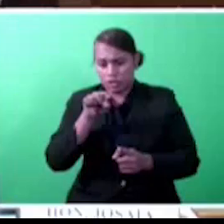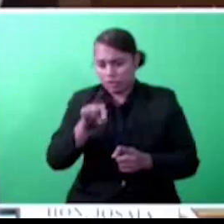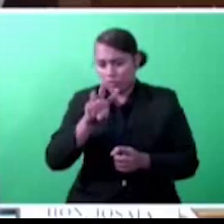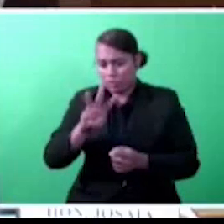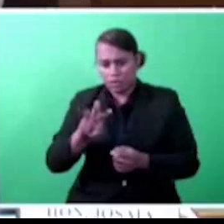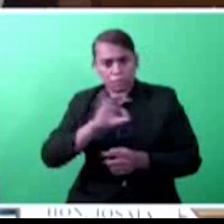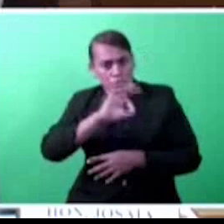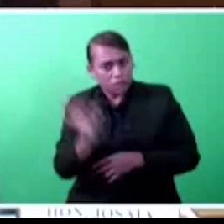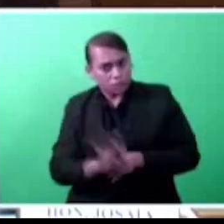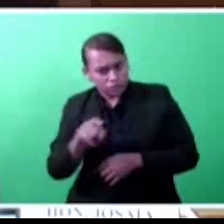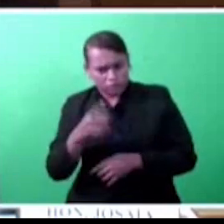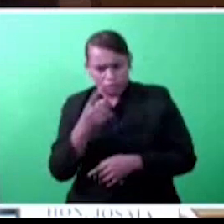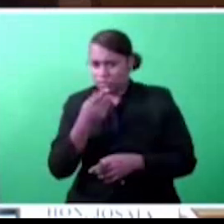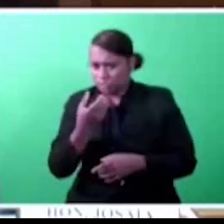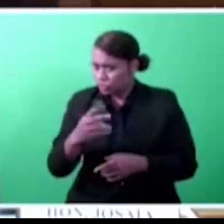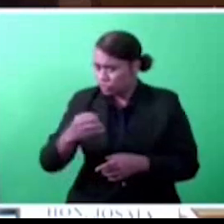In 2006 to